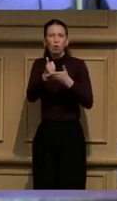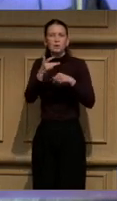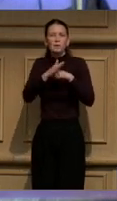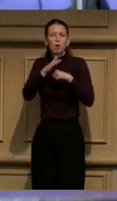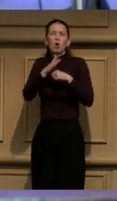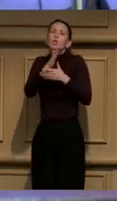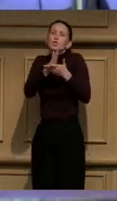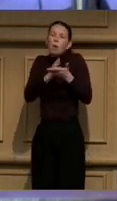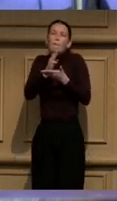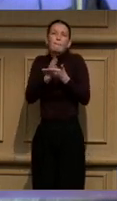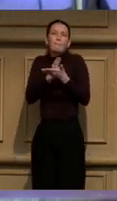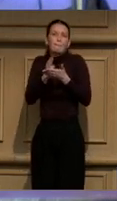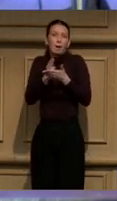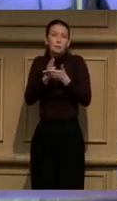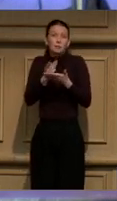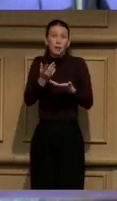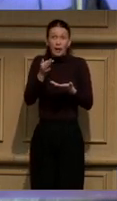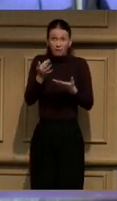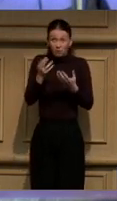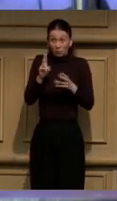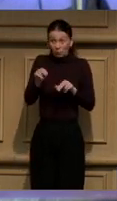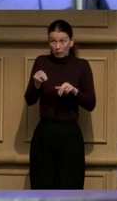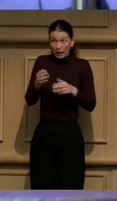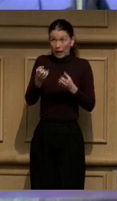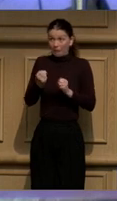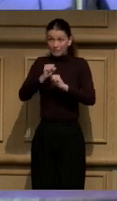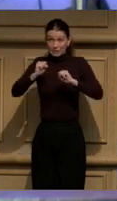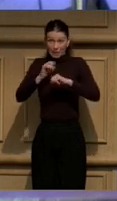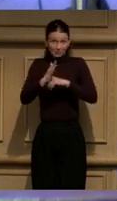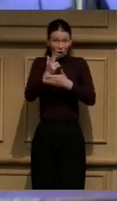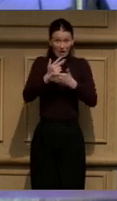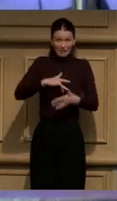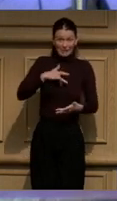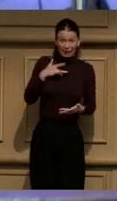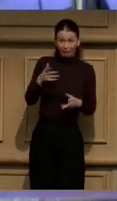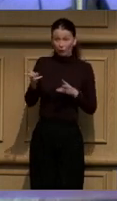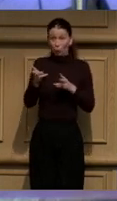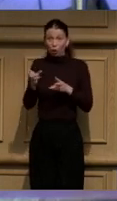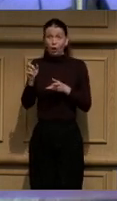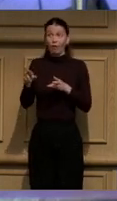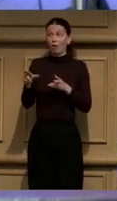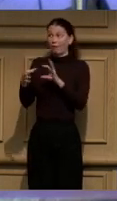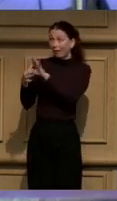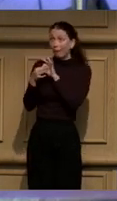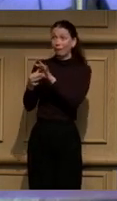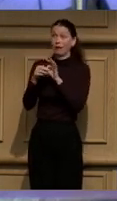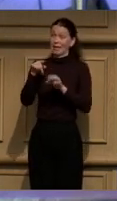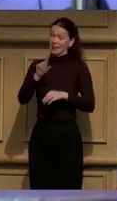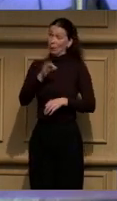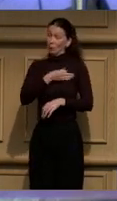You know, if we could have, like, subsidised places for artists to live and work and sort of, you know, work together, that would be a good